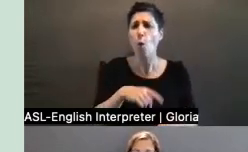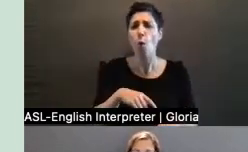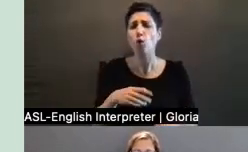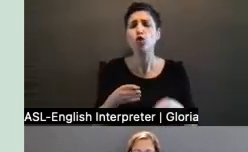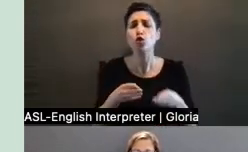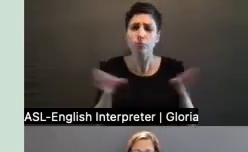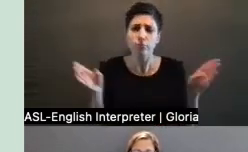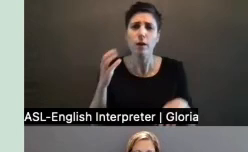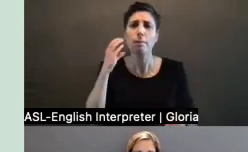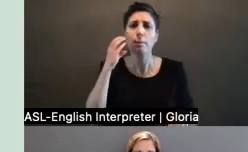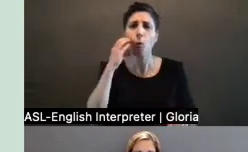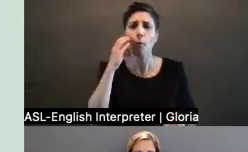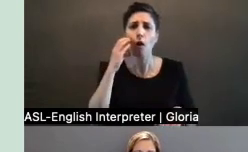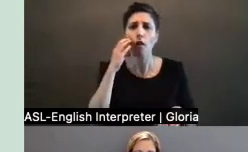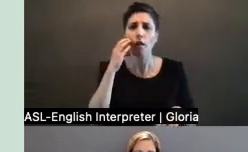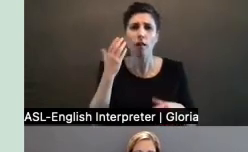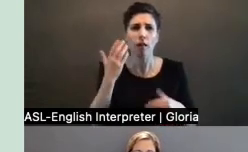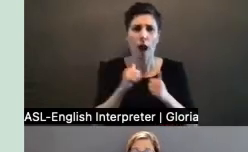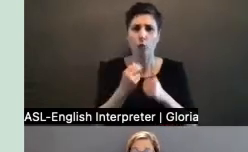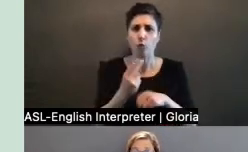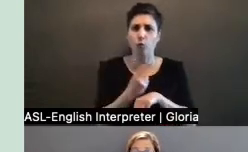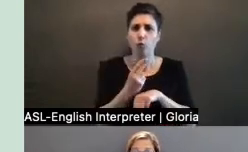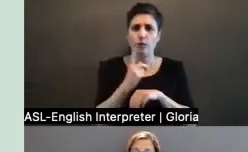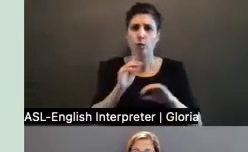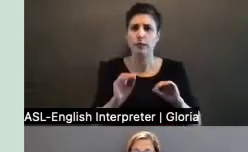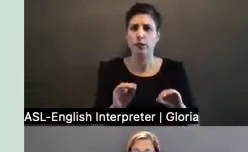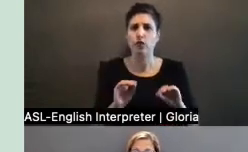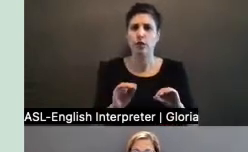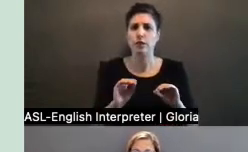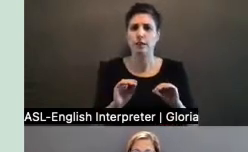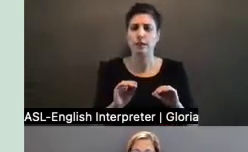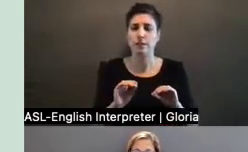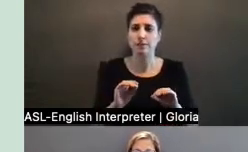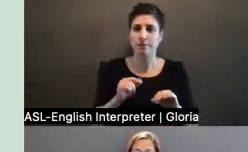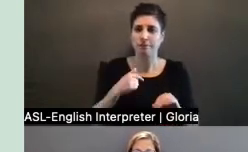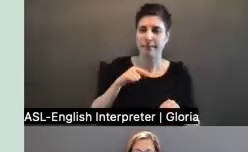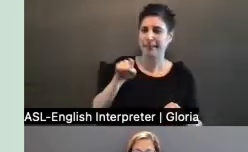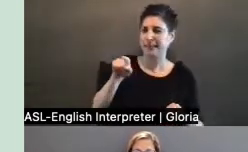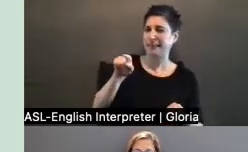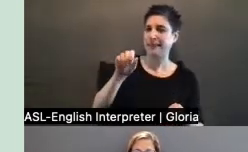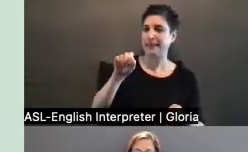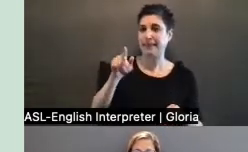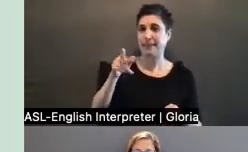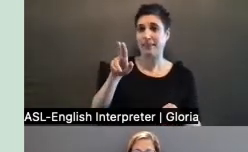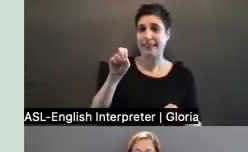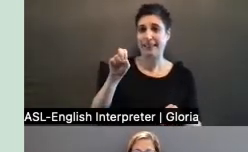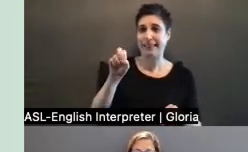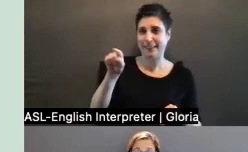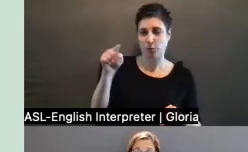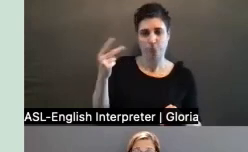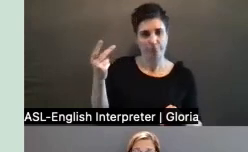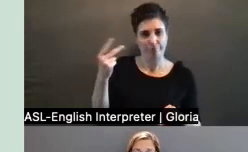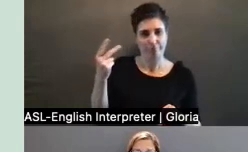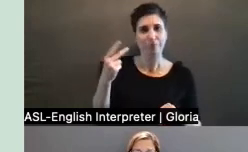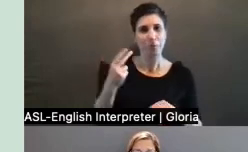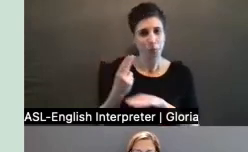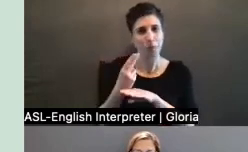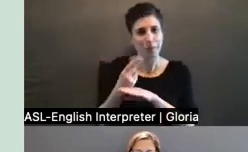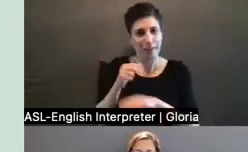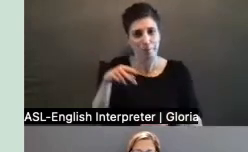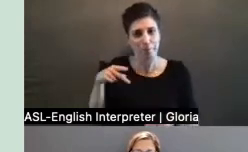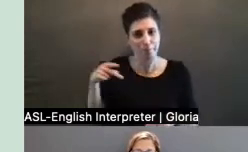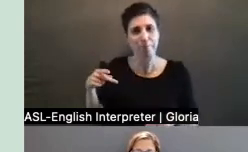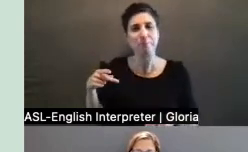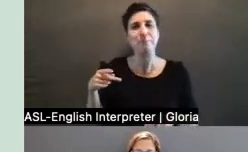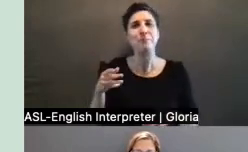your learners. And I know Stephanie, putting a spotlight on you because I know you and Lee are using some of the apps and encouraging your learners to use apps as